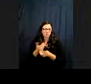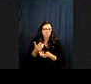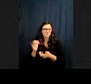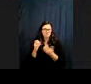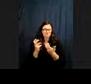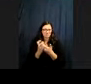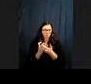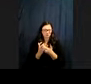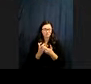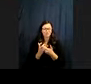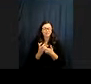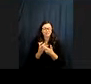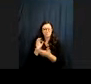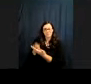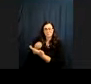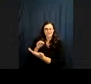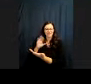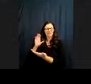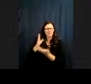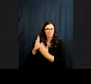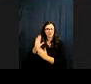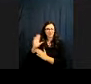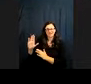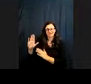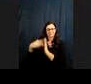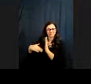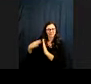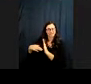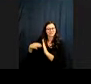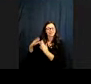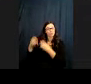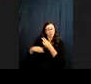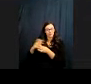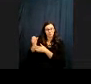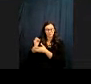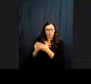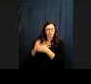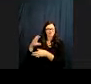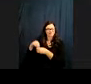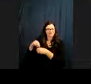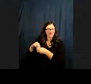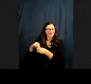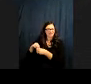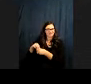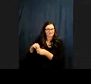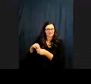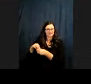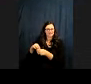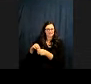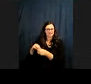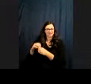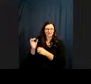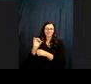To kind of mimic the way that the world of the art is contained. It's contained just